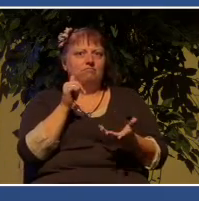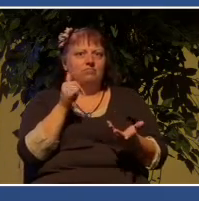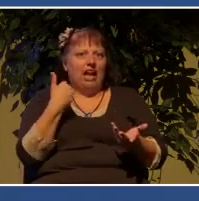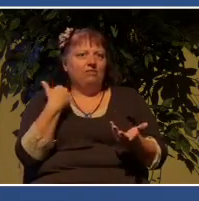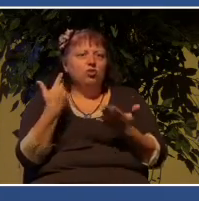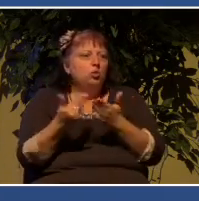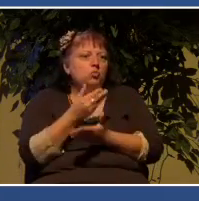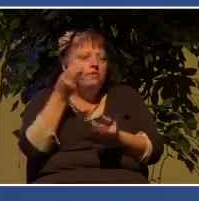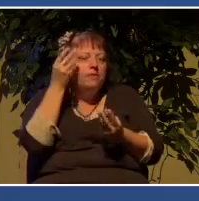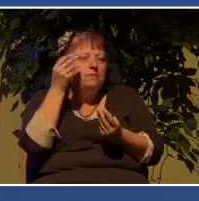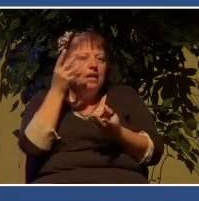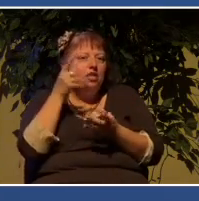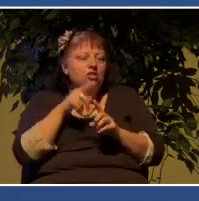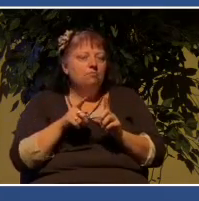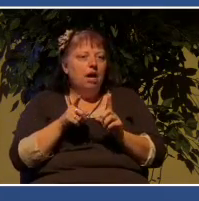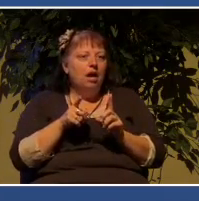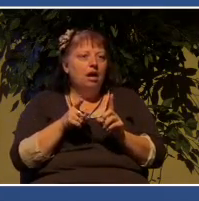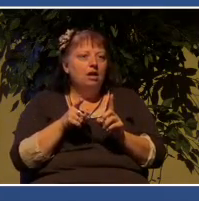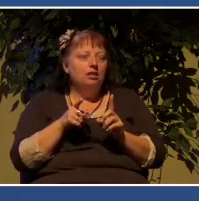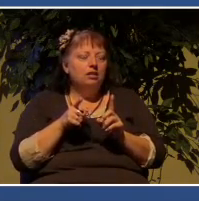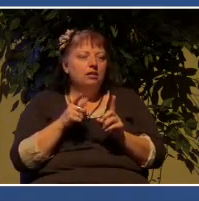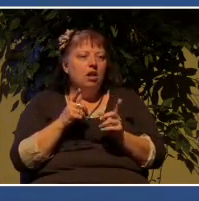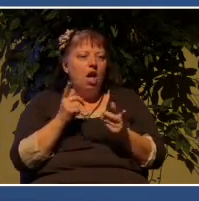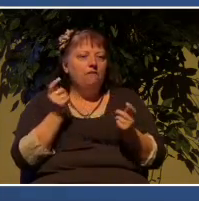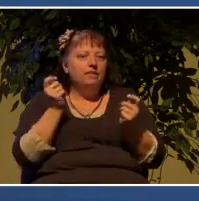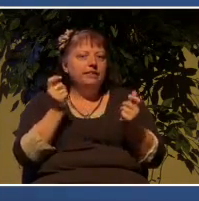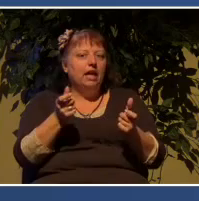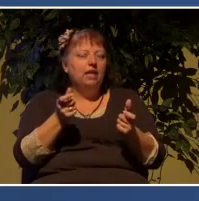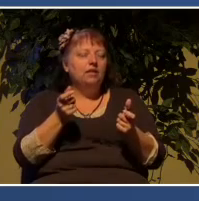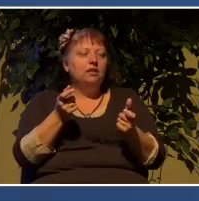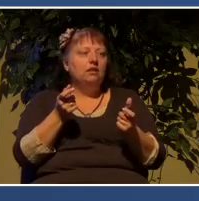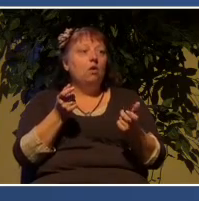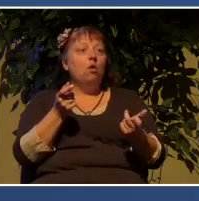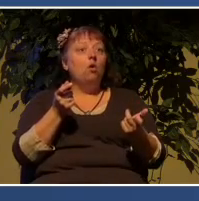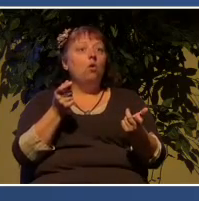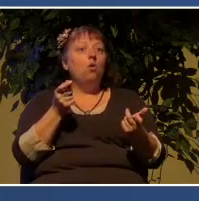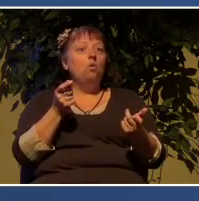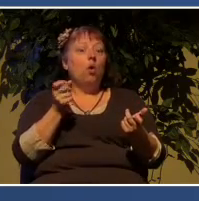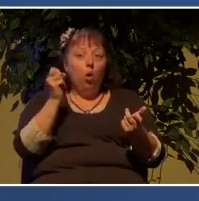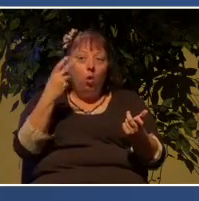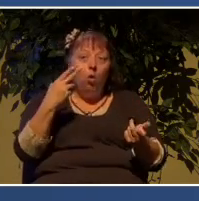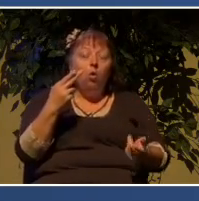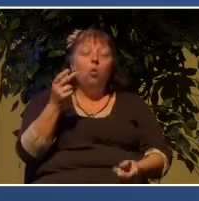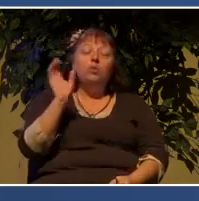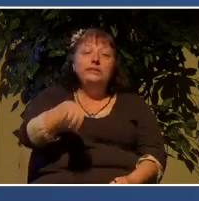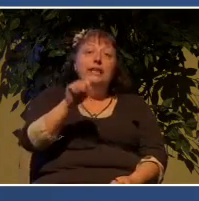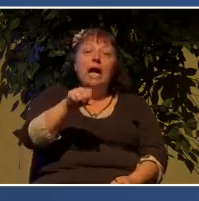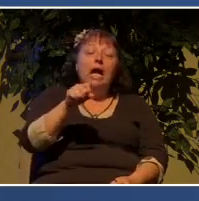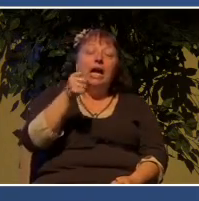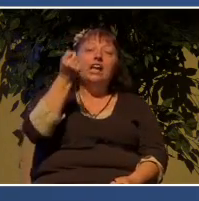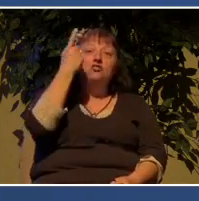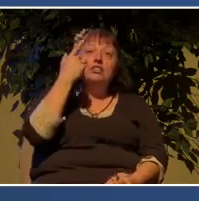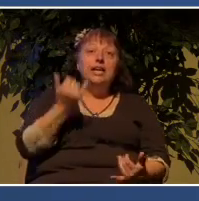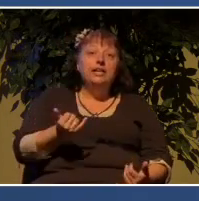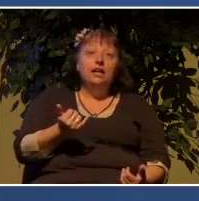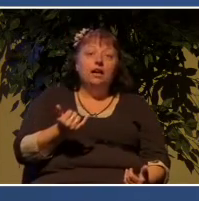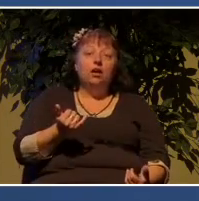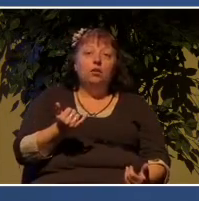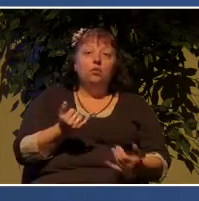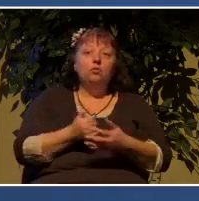see it. Well, that's what eternity is going to be like. You will see